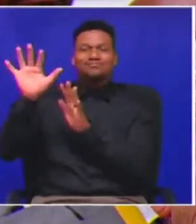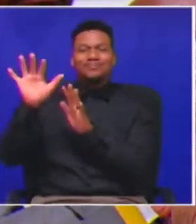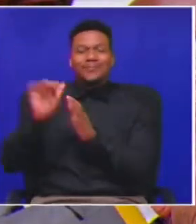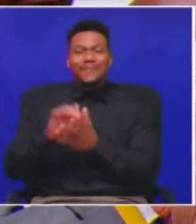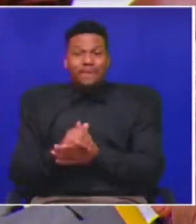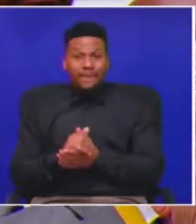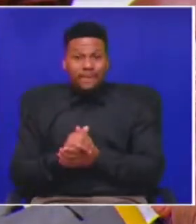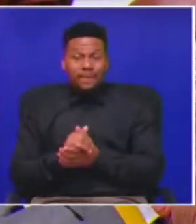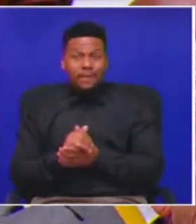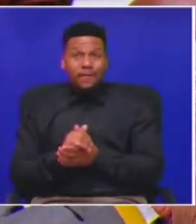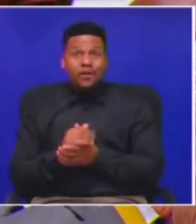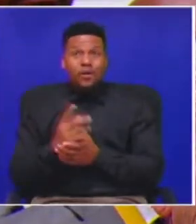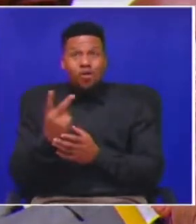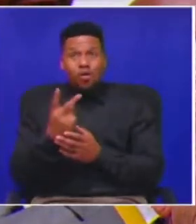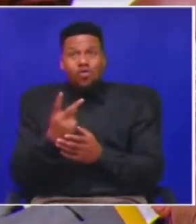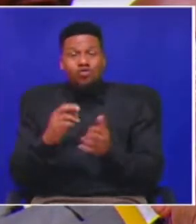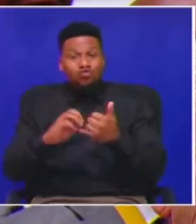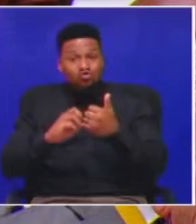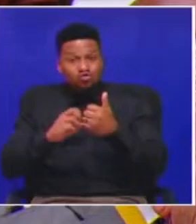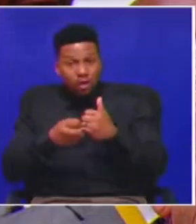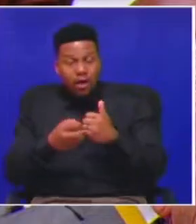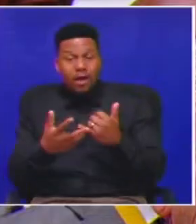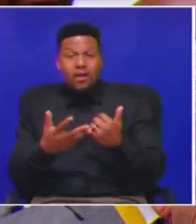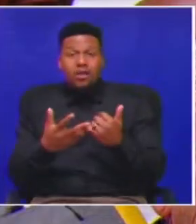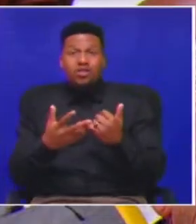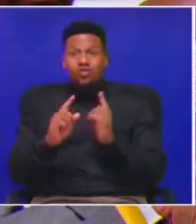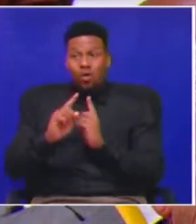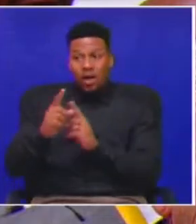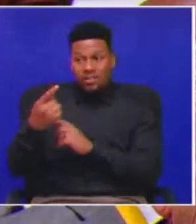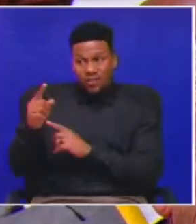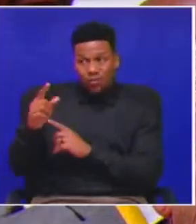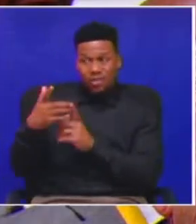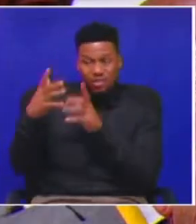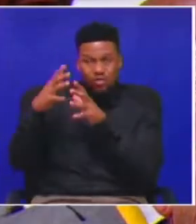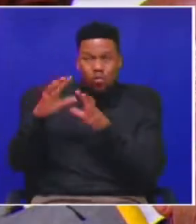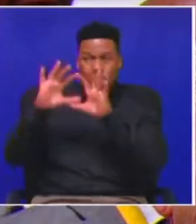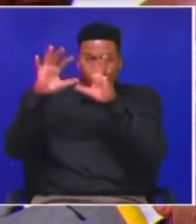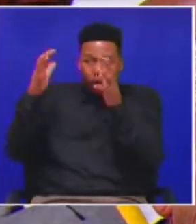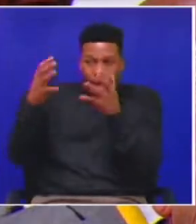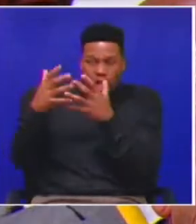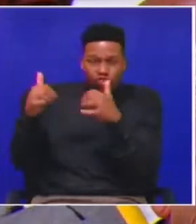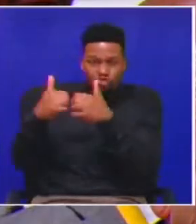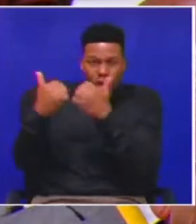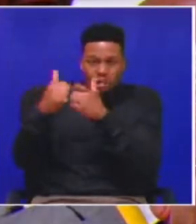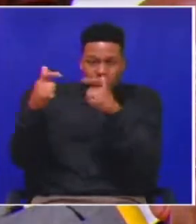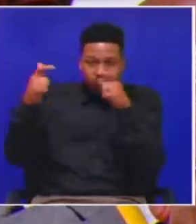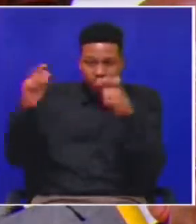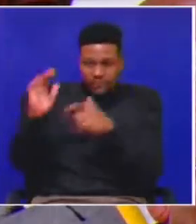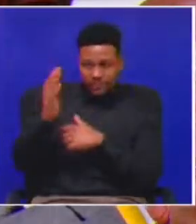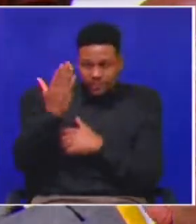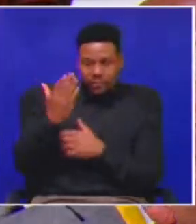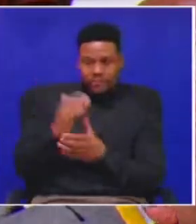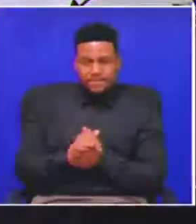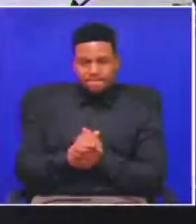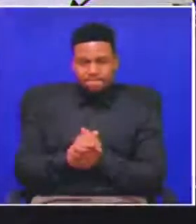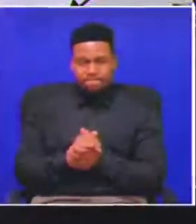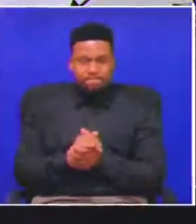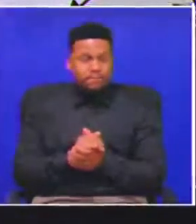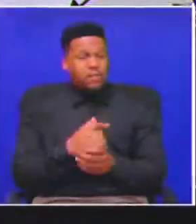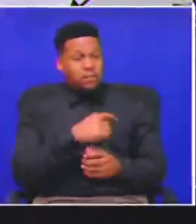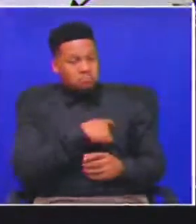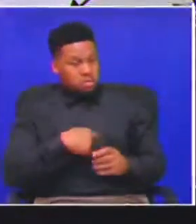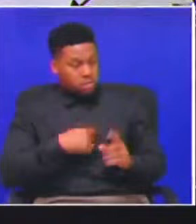to this rising global protectionism? Thank you. The Honorable President. Thank you, Honorable